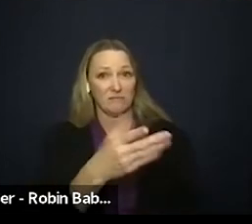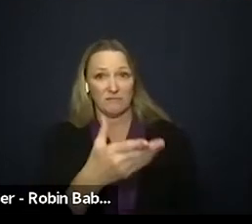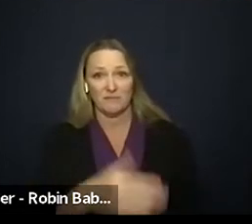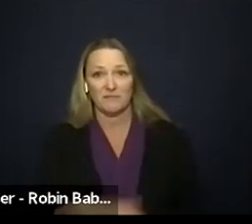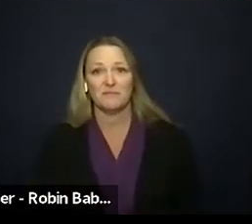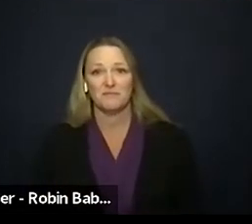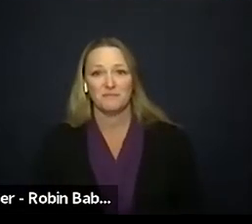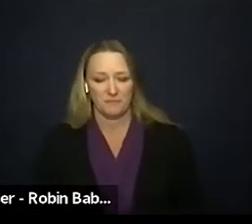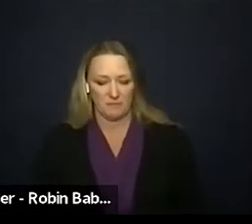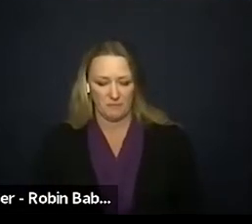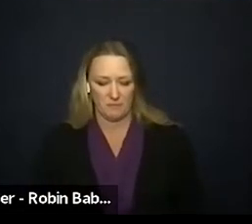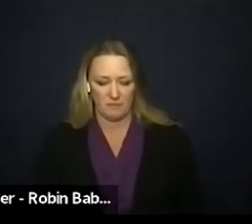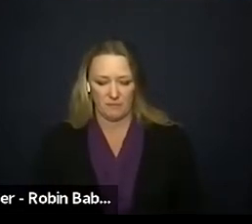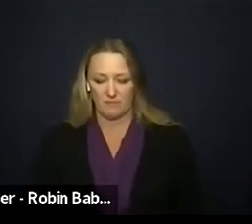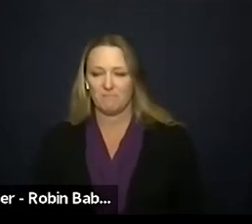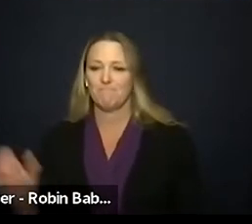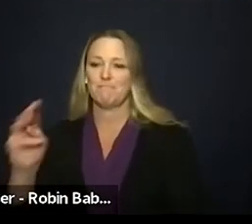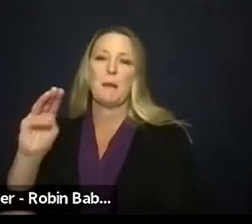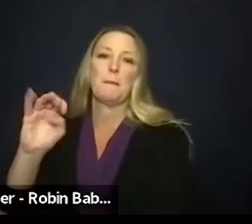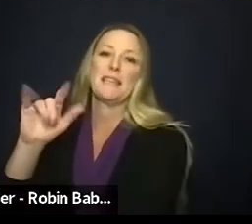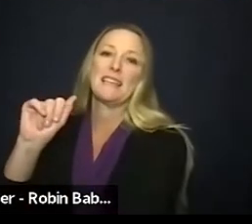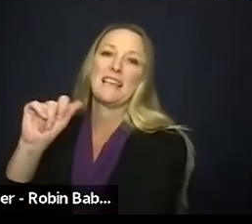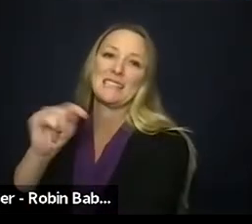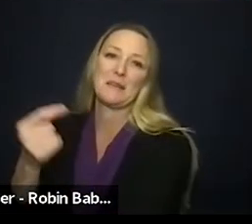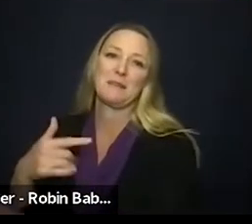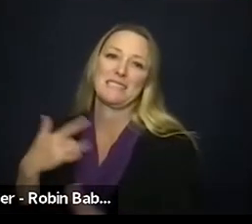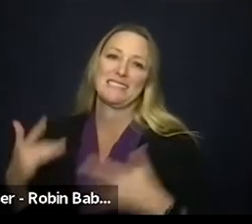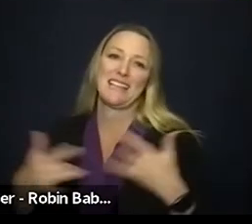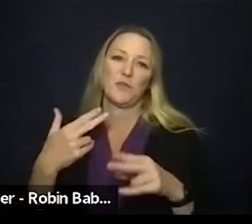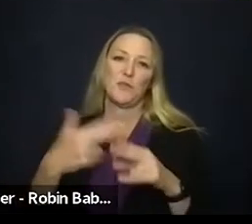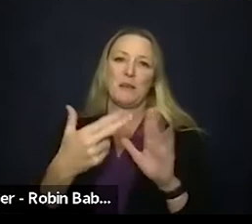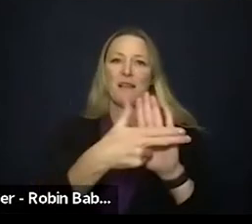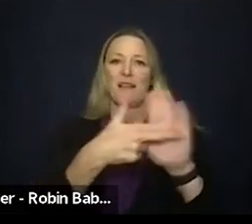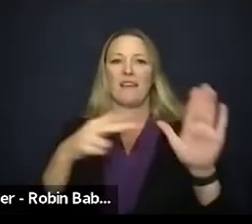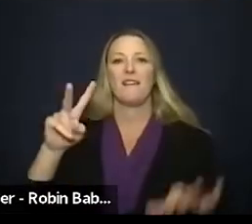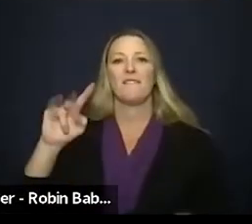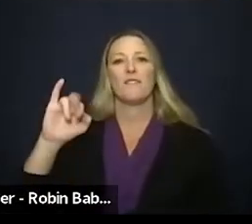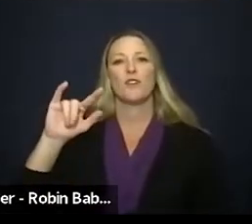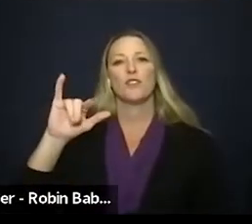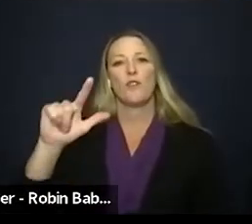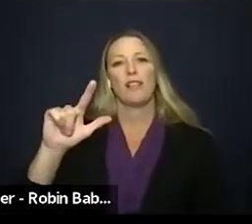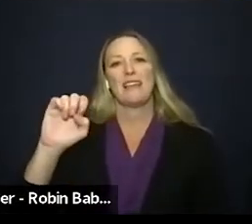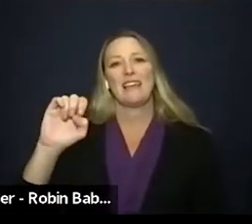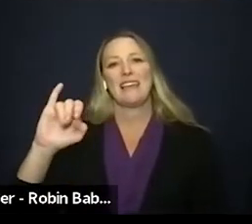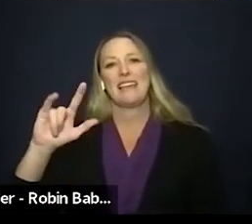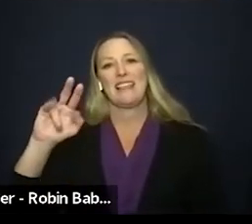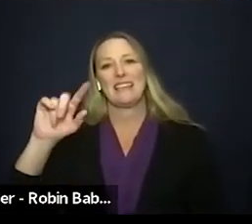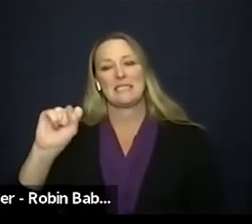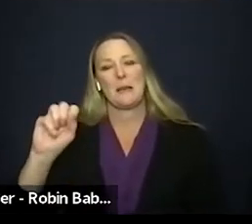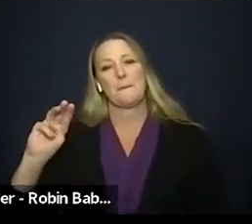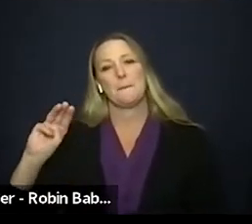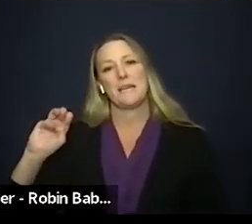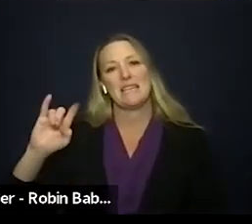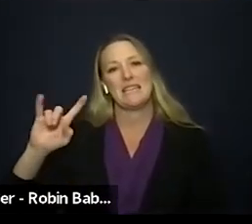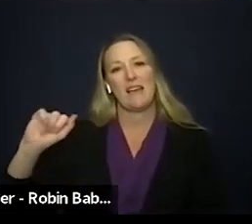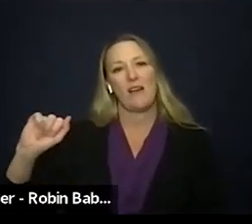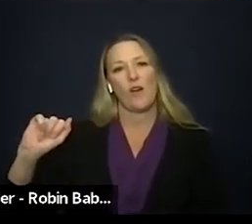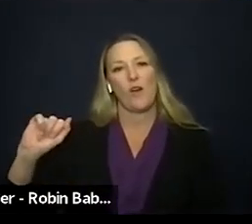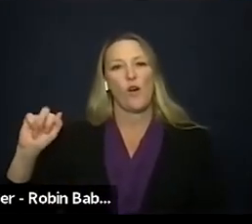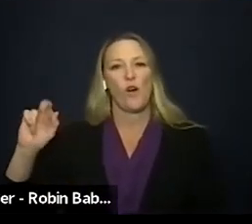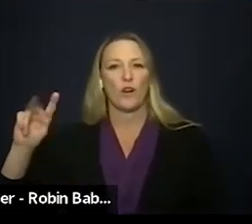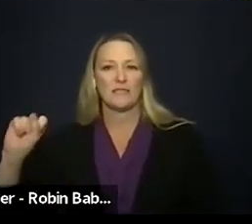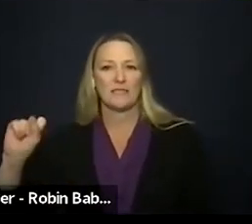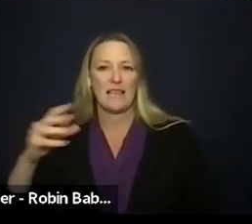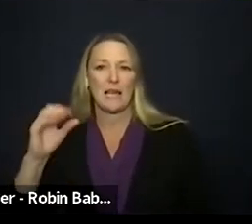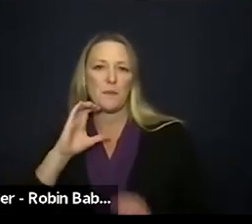yeah the media team is very excited to name our new building the virgil ealings media arts and communications center virtual